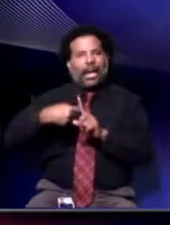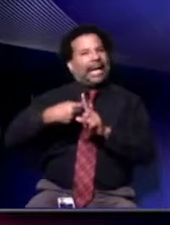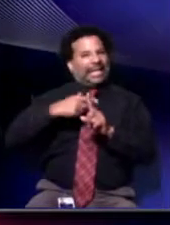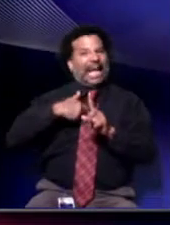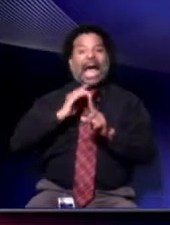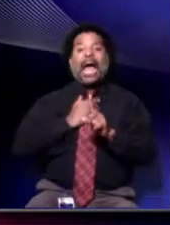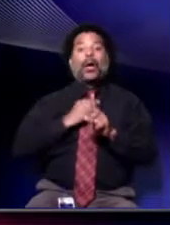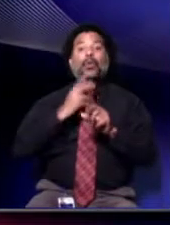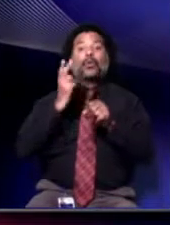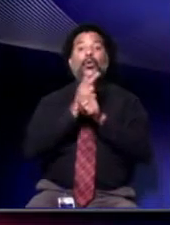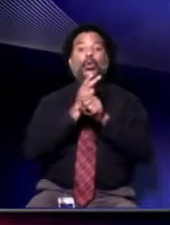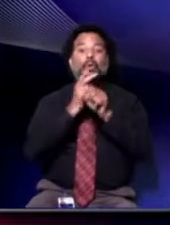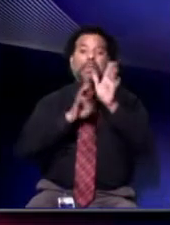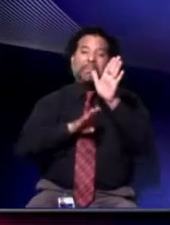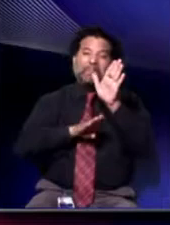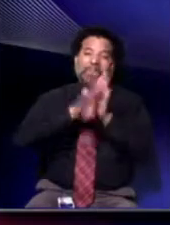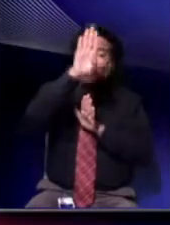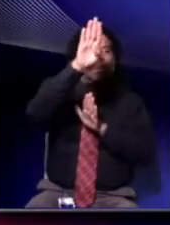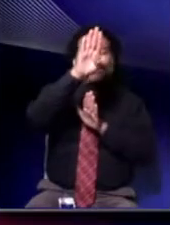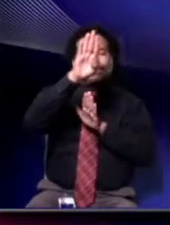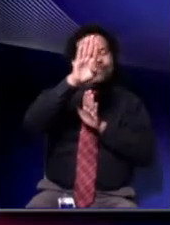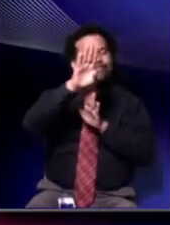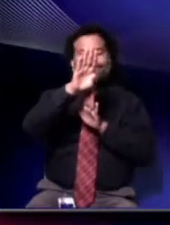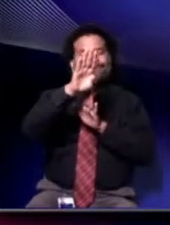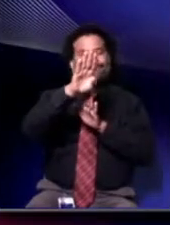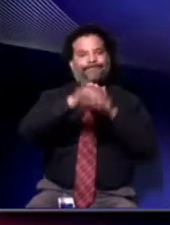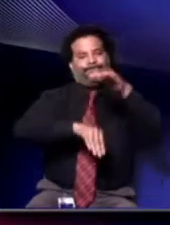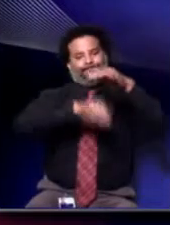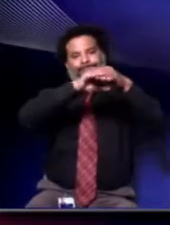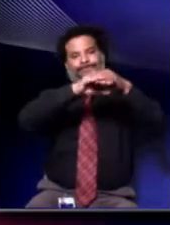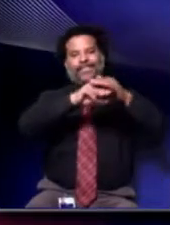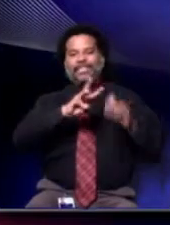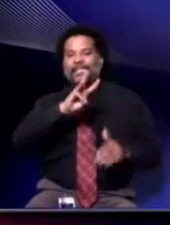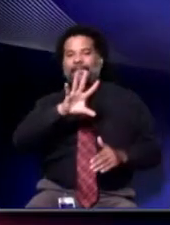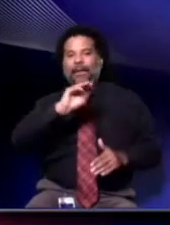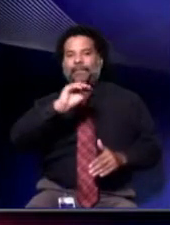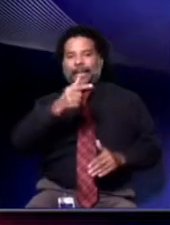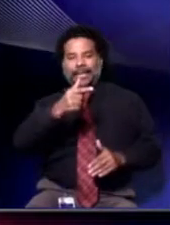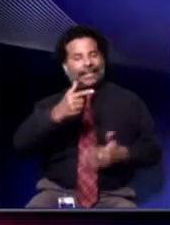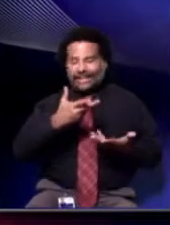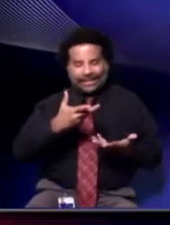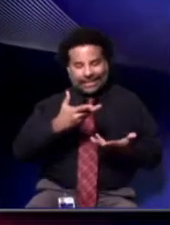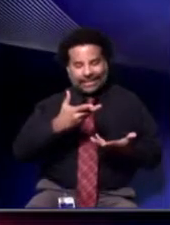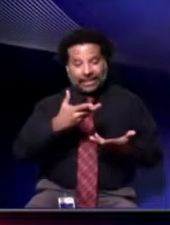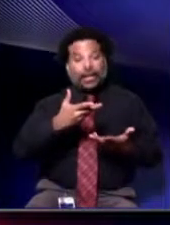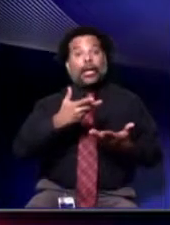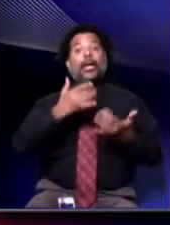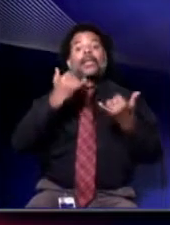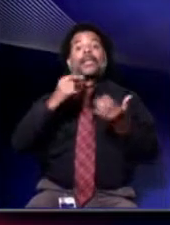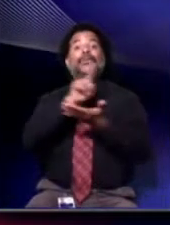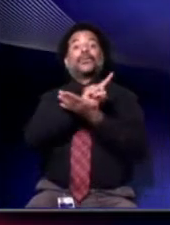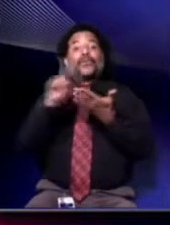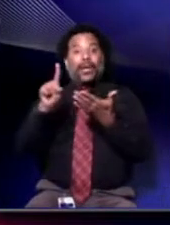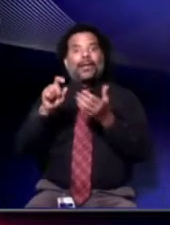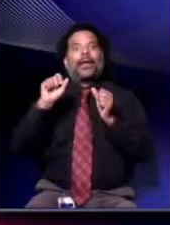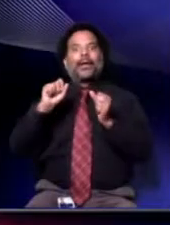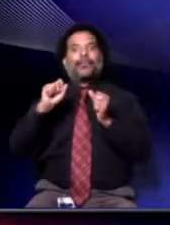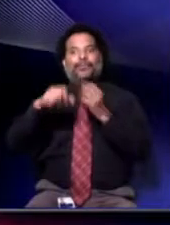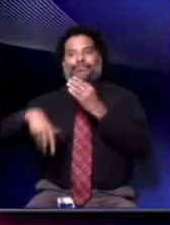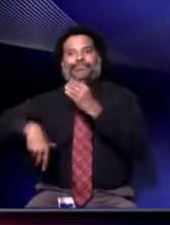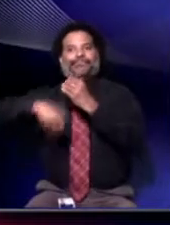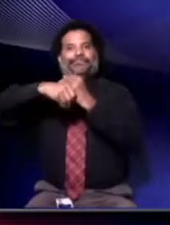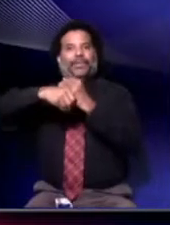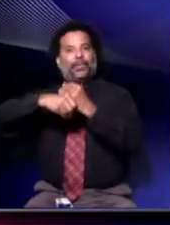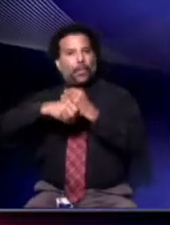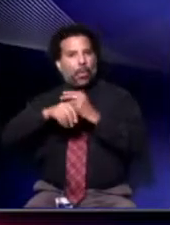and hitting at our threshold of 65 megs. And so as of this week, we've been monitoring